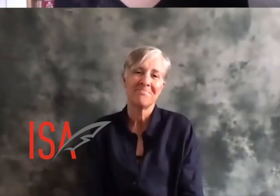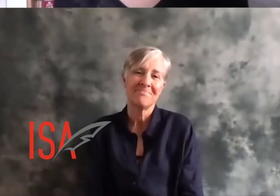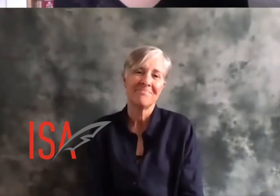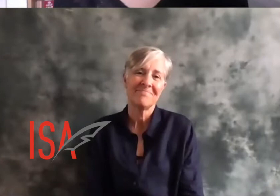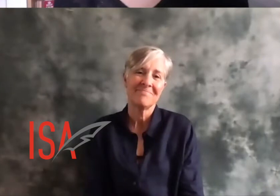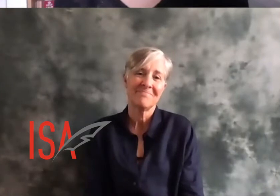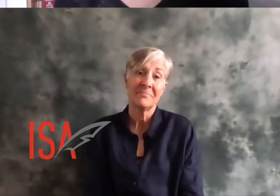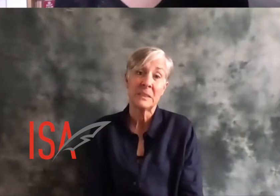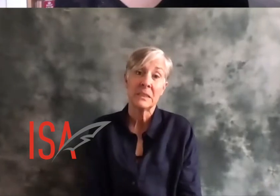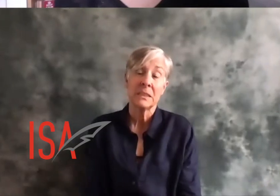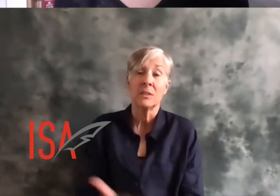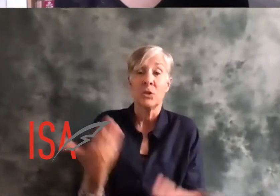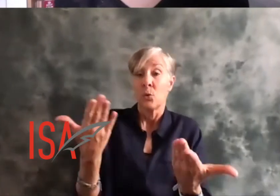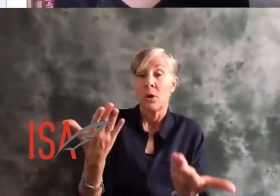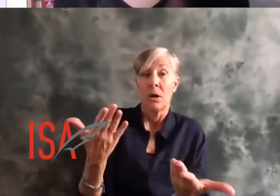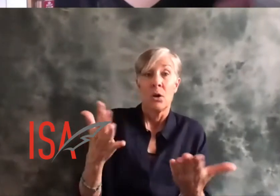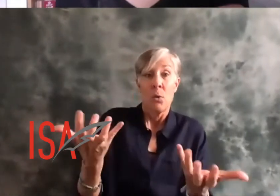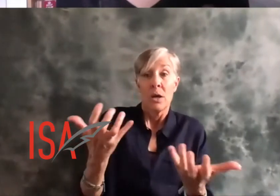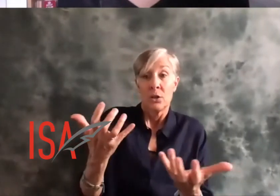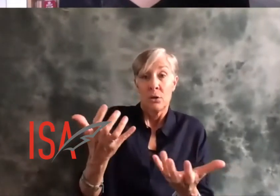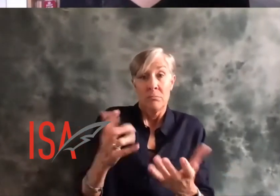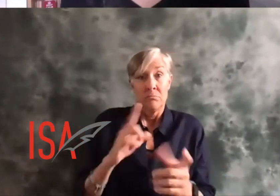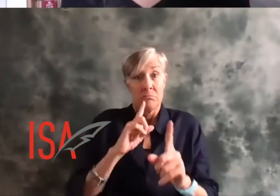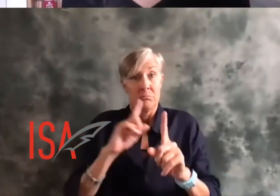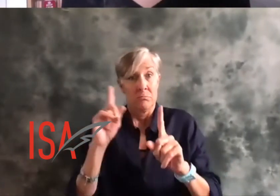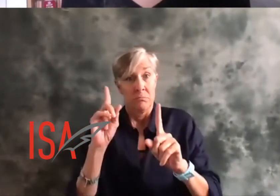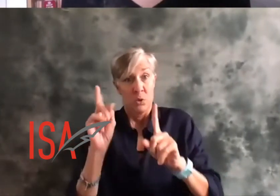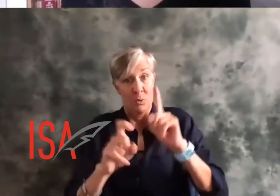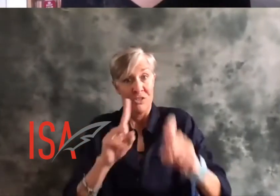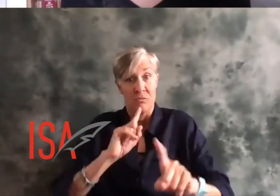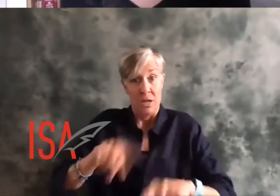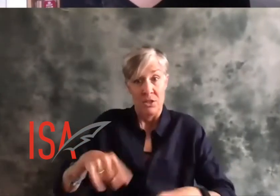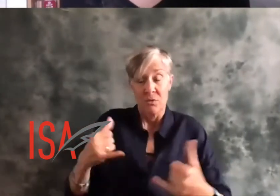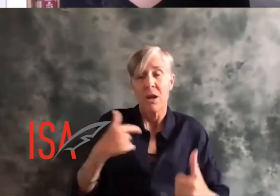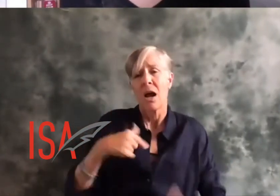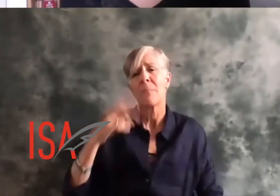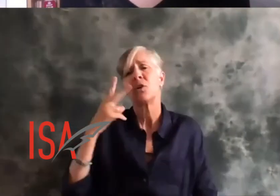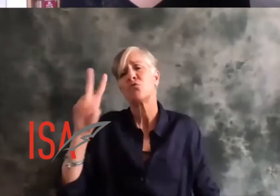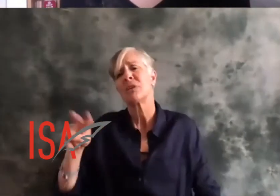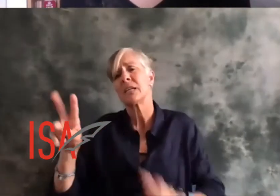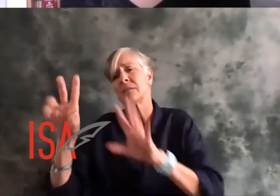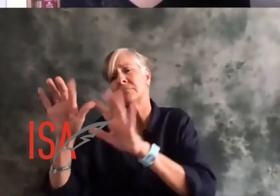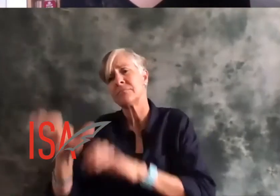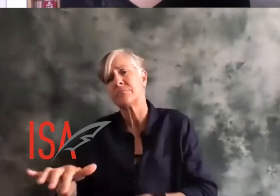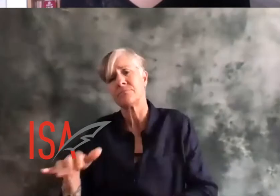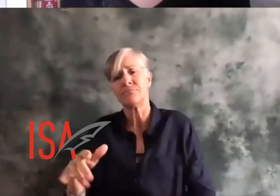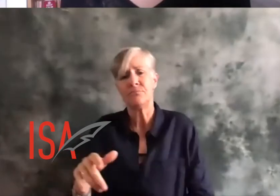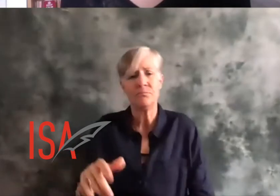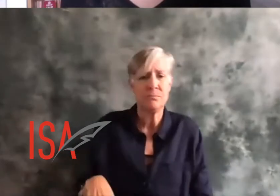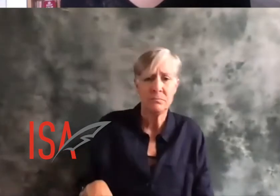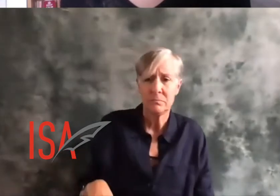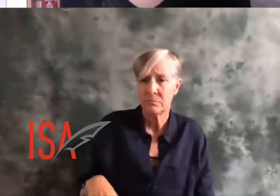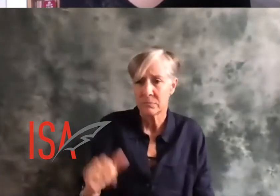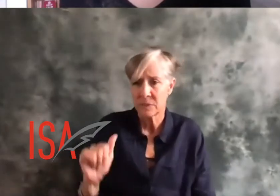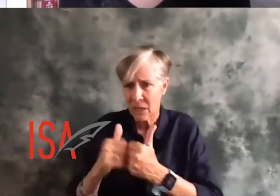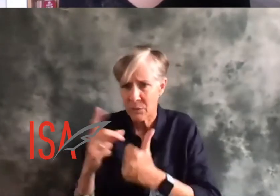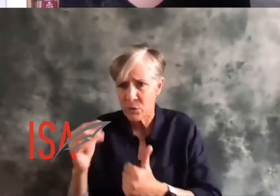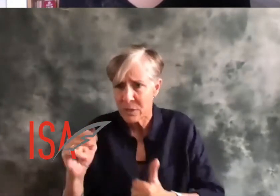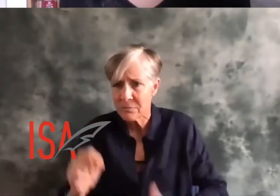Do you guys want to jump to some questions? Can I? I'm looking through the Q&A. Is that how we can do this?